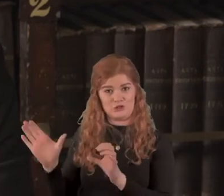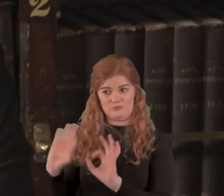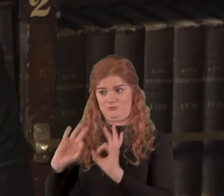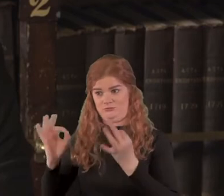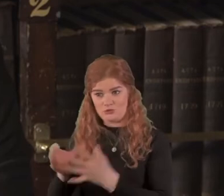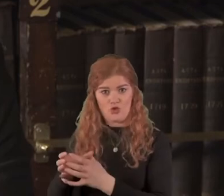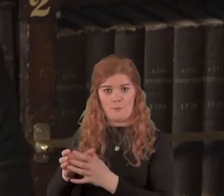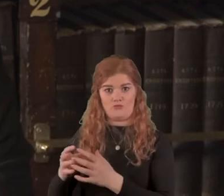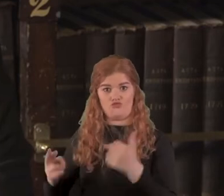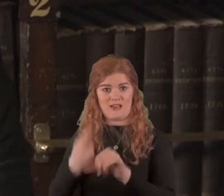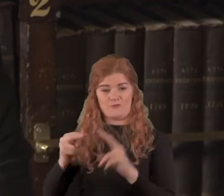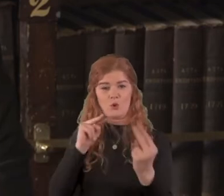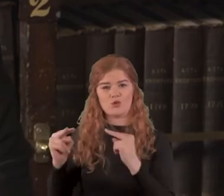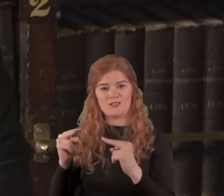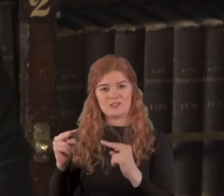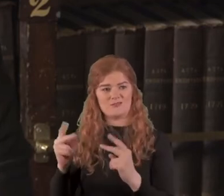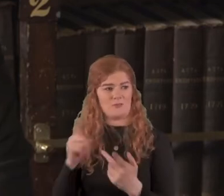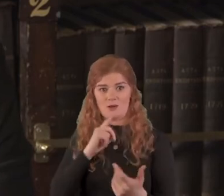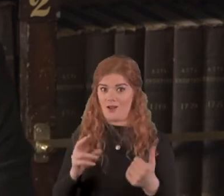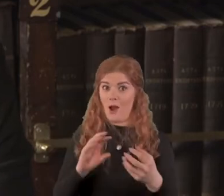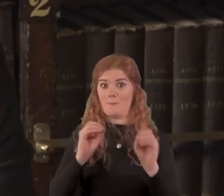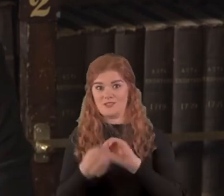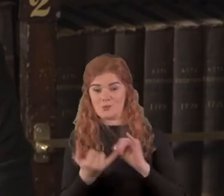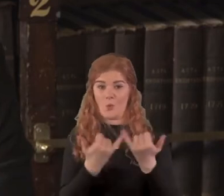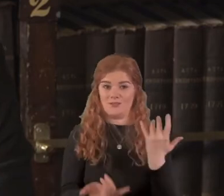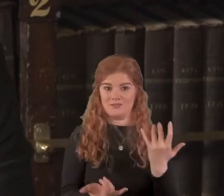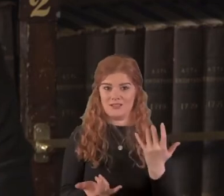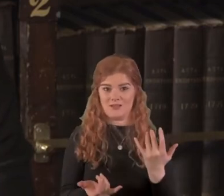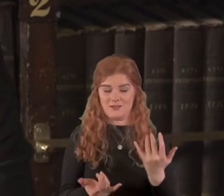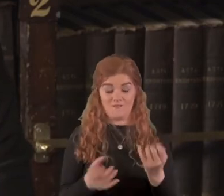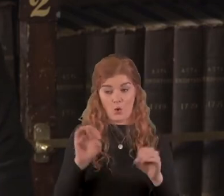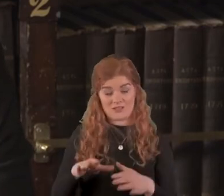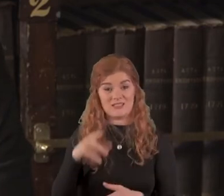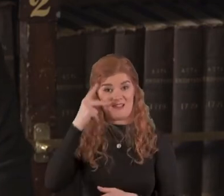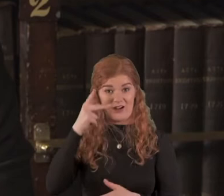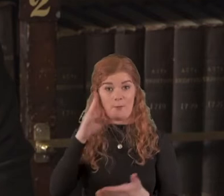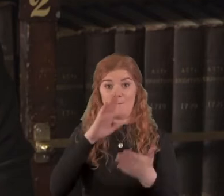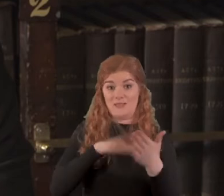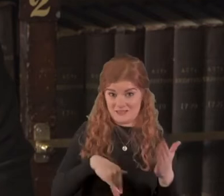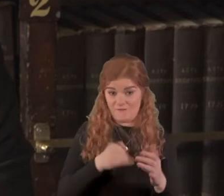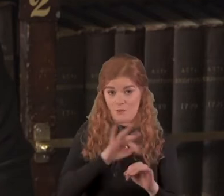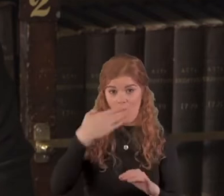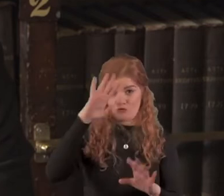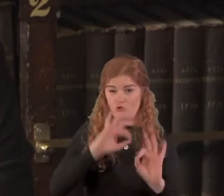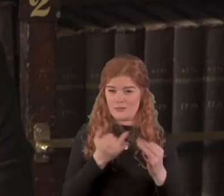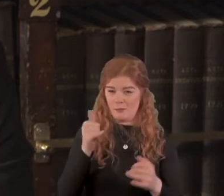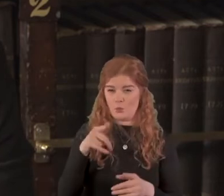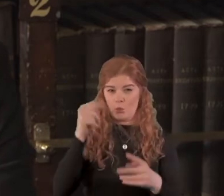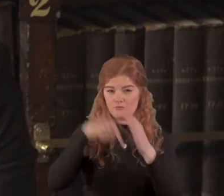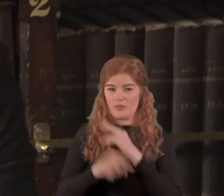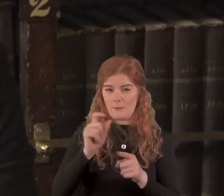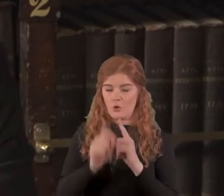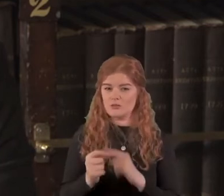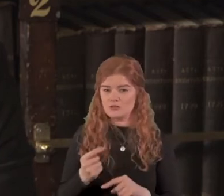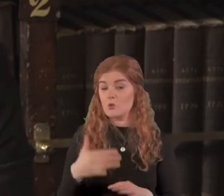contrast, the elephant in the room is the absence of De Valera. So maybe we just take that point first.